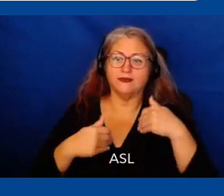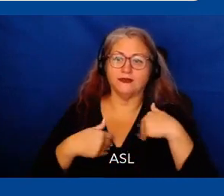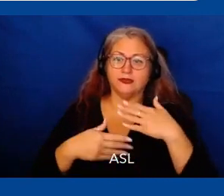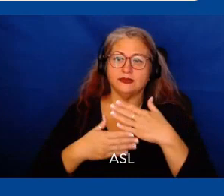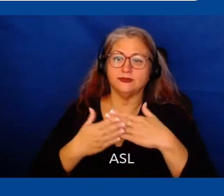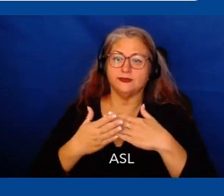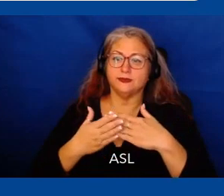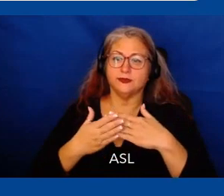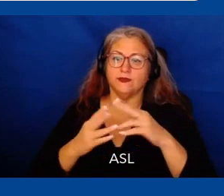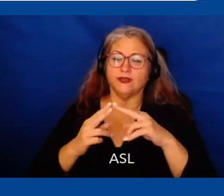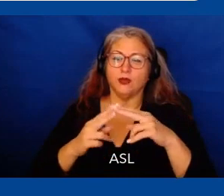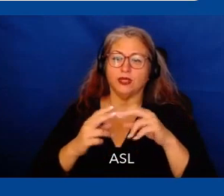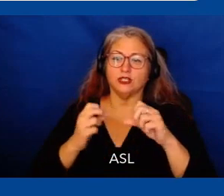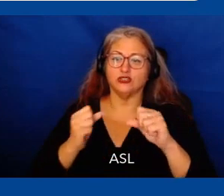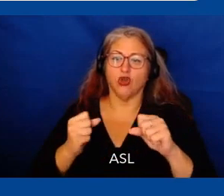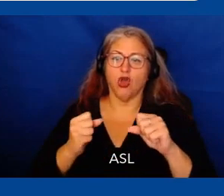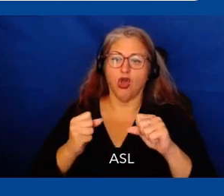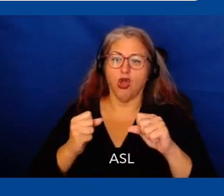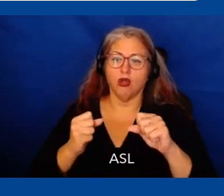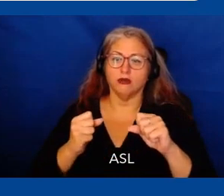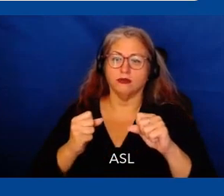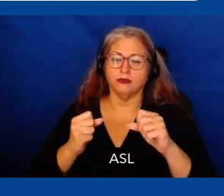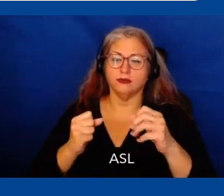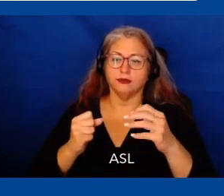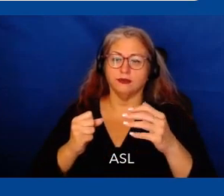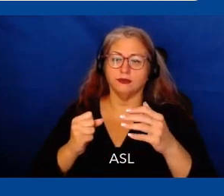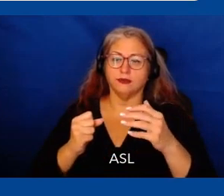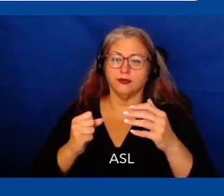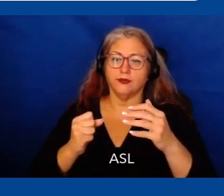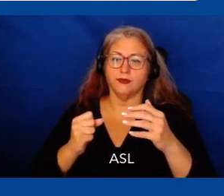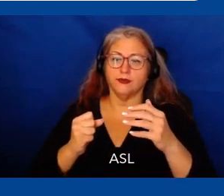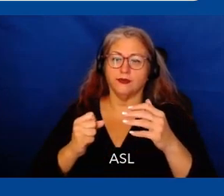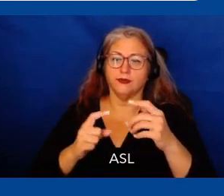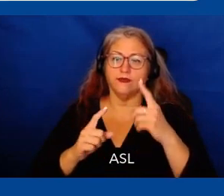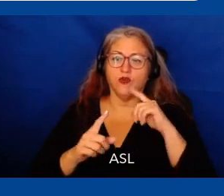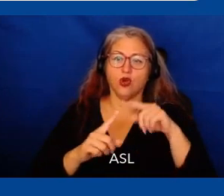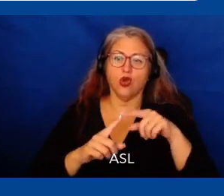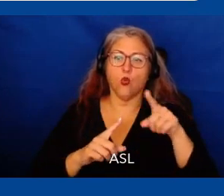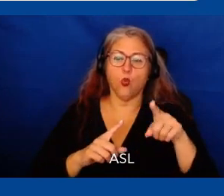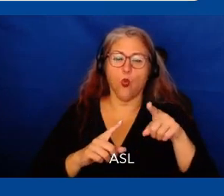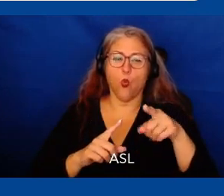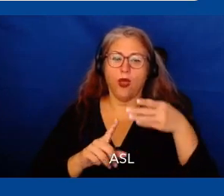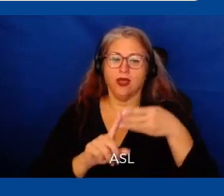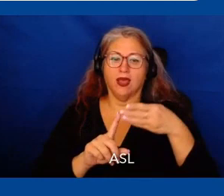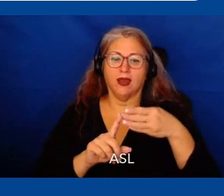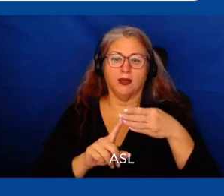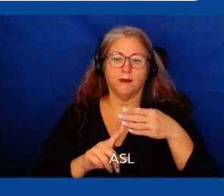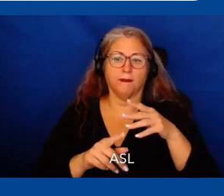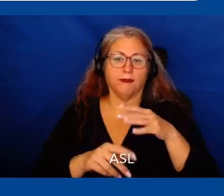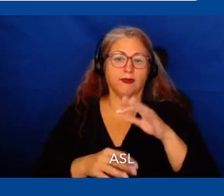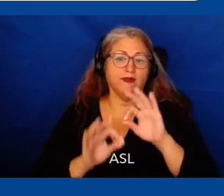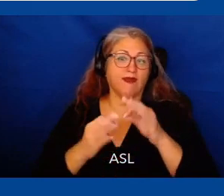very strong sayings of one particular member of the family,